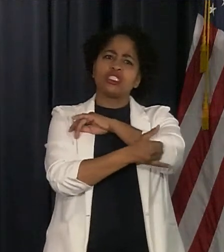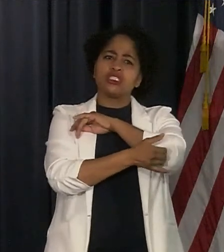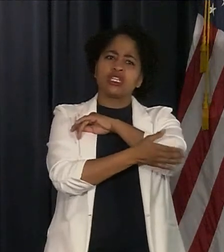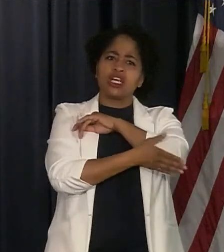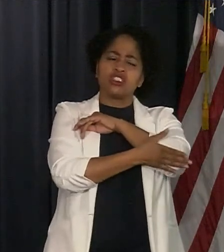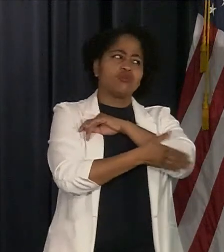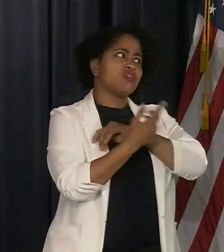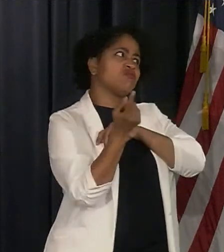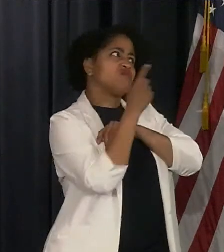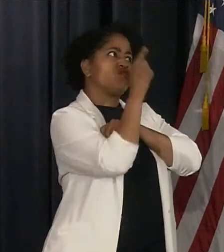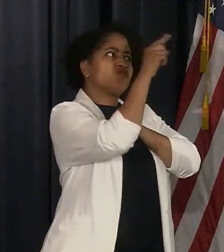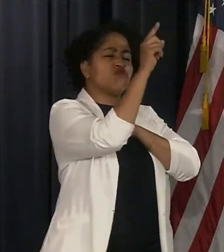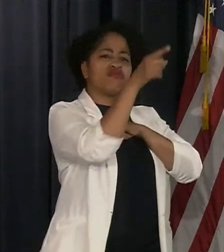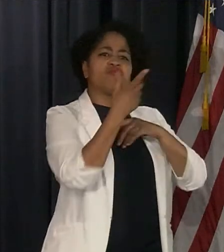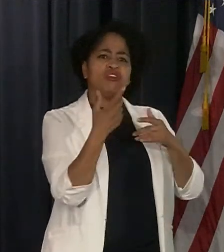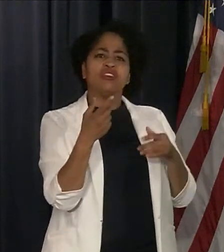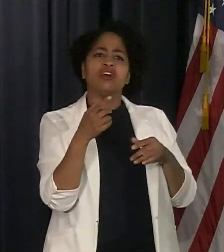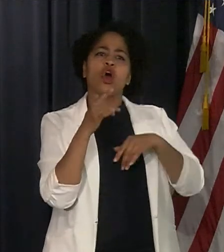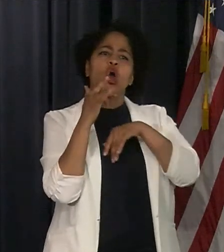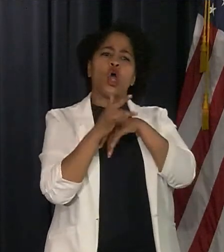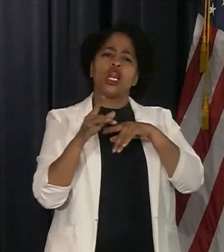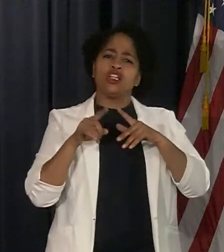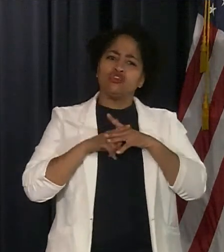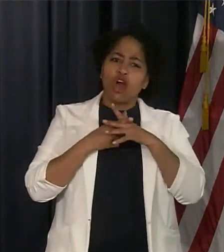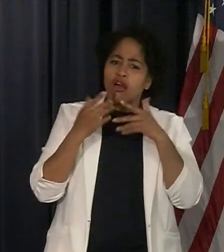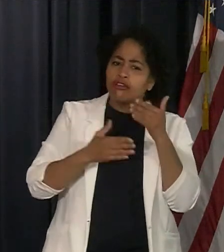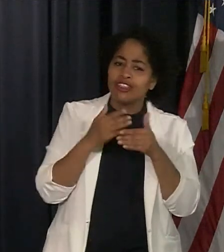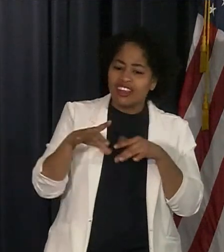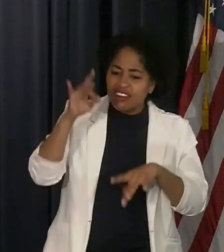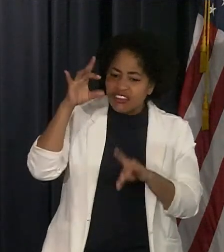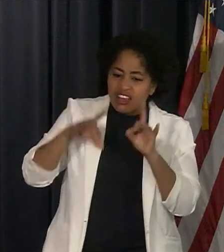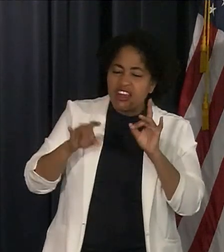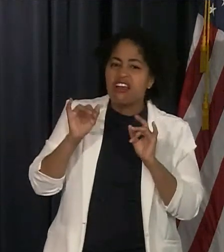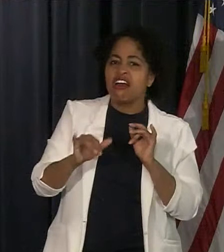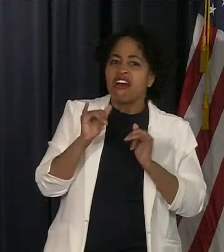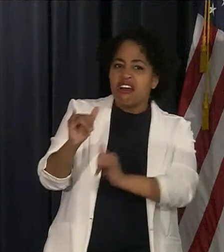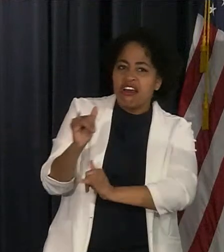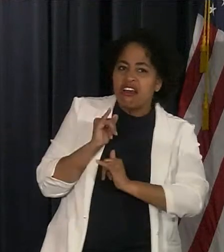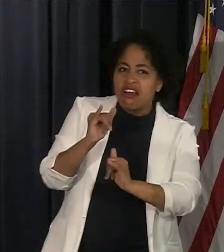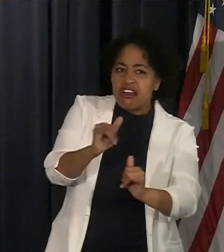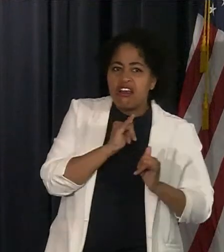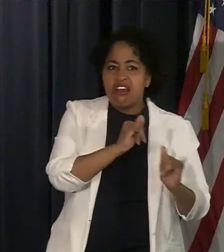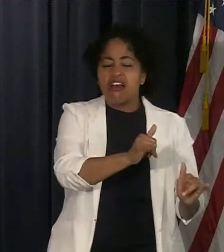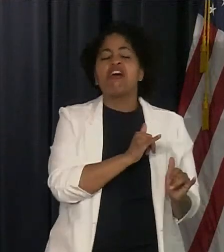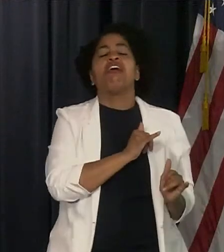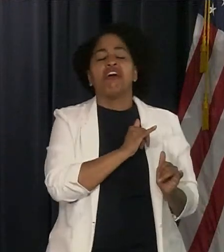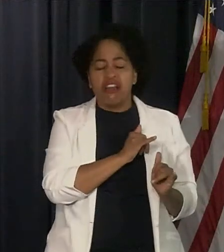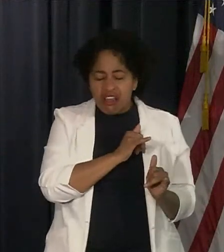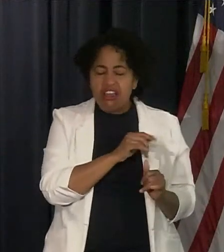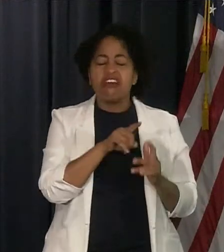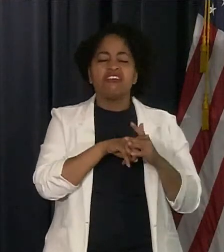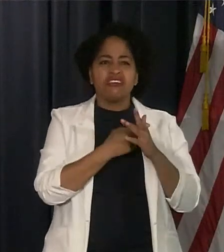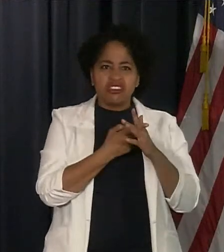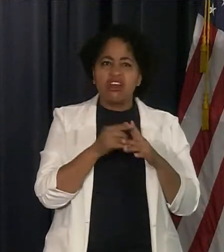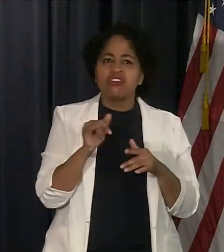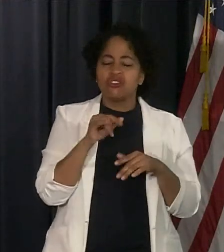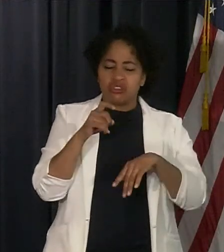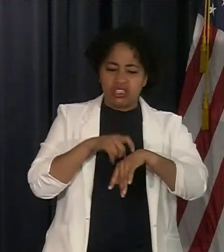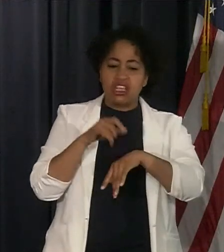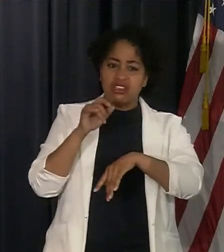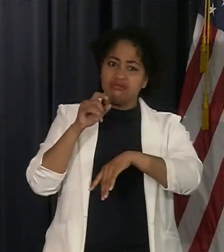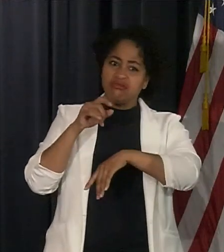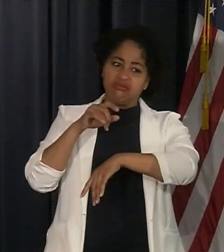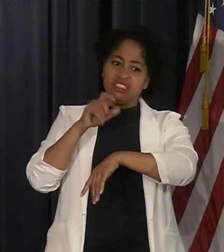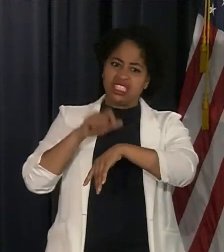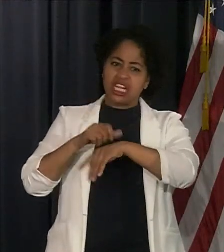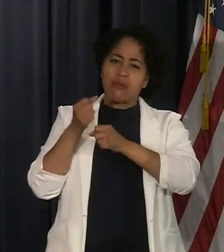were the early adopters are finding the same thing that we're finding here, that the vaccine starts to weaken over time,